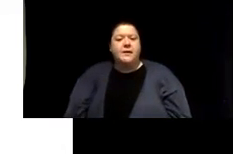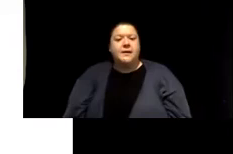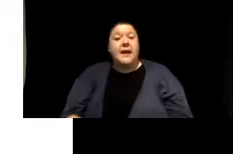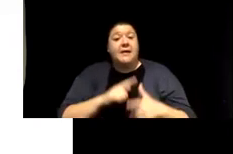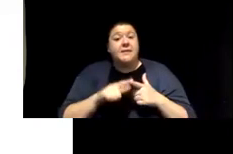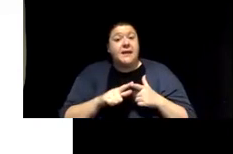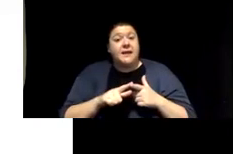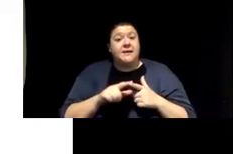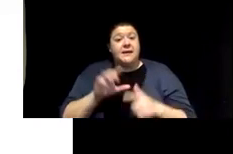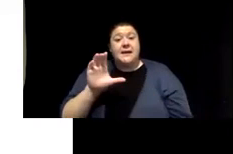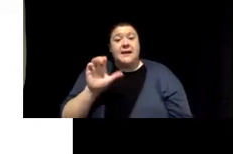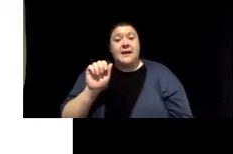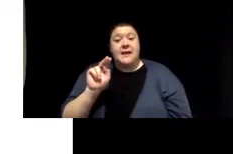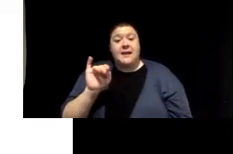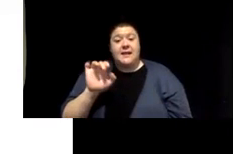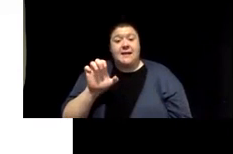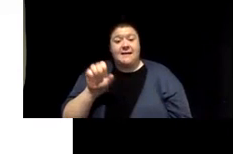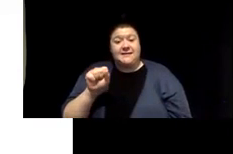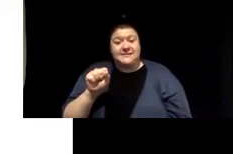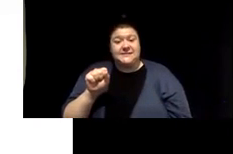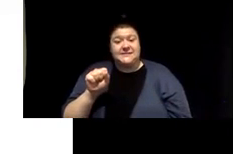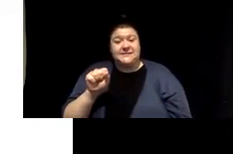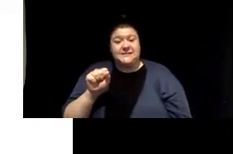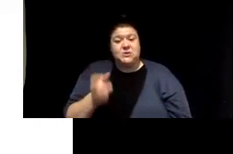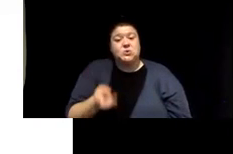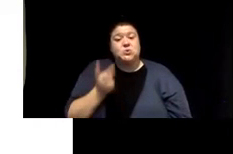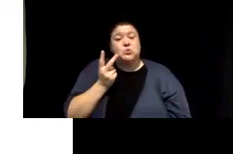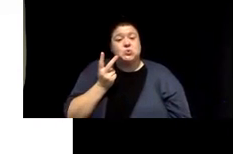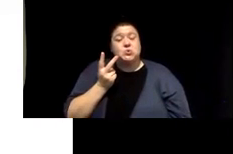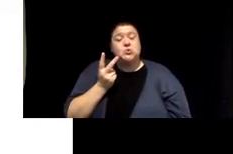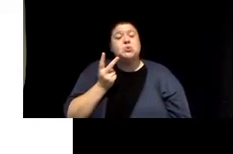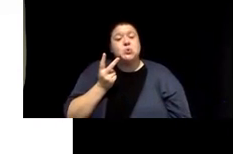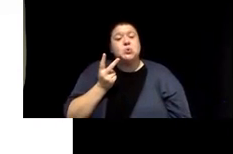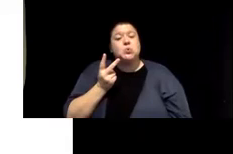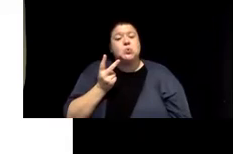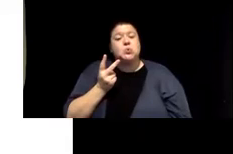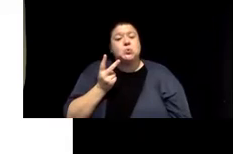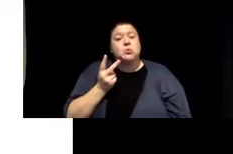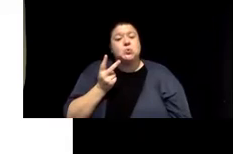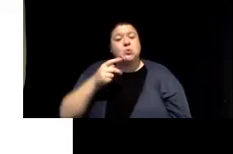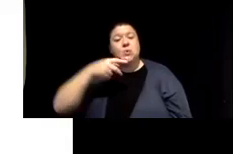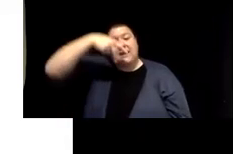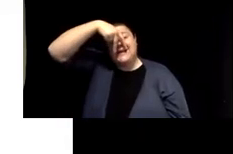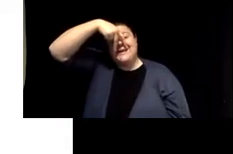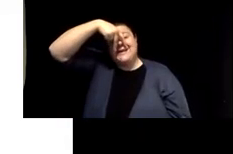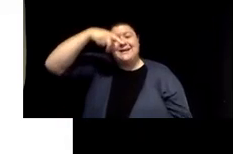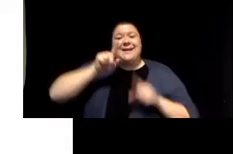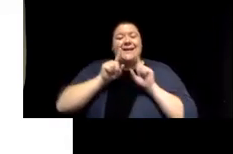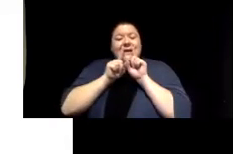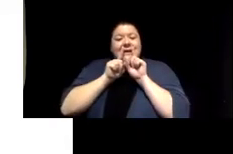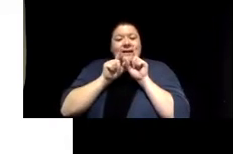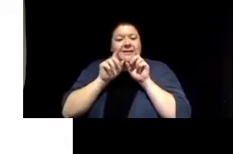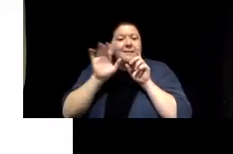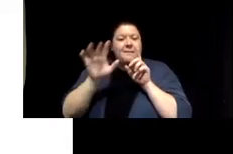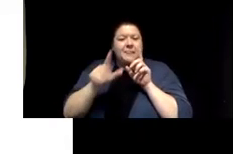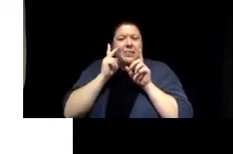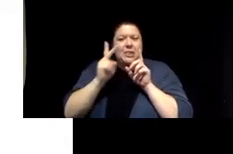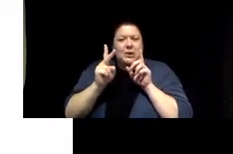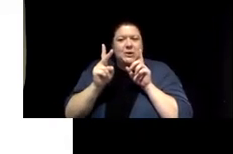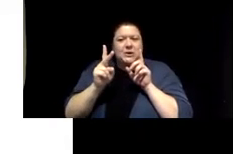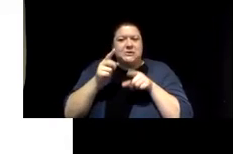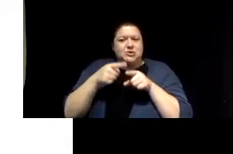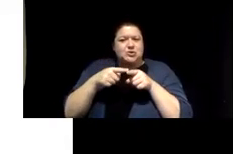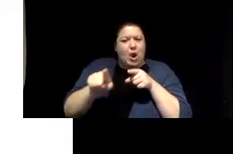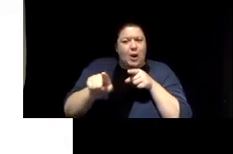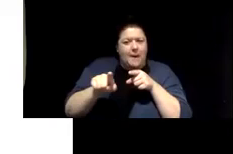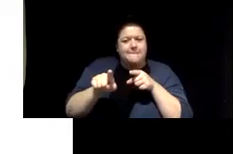our canines, which are the 4 teeth. You think of werewolves, you think of canines, or you think of dogs have those big canine teeth,